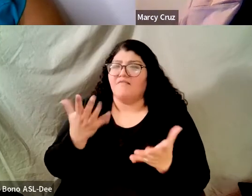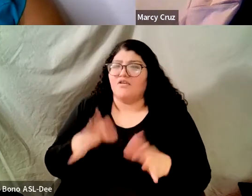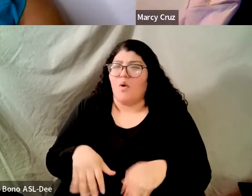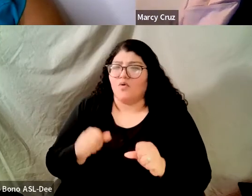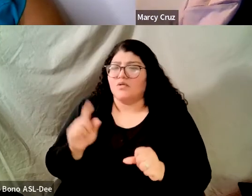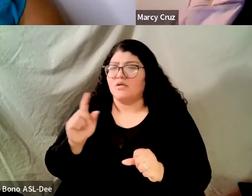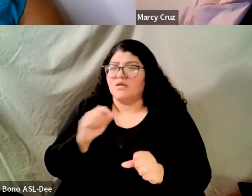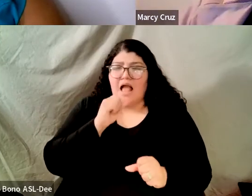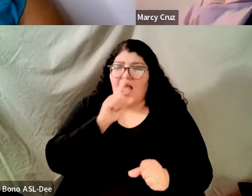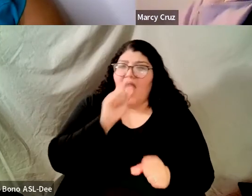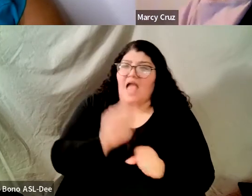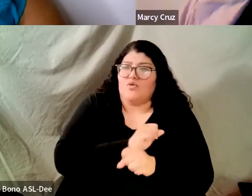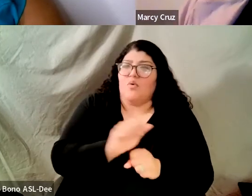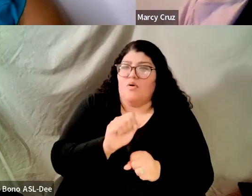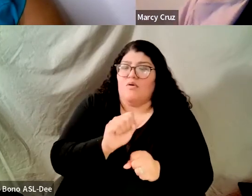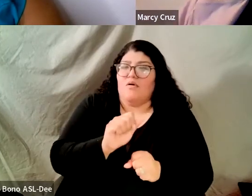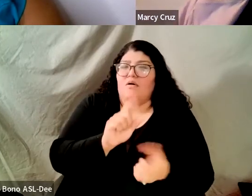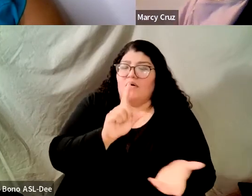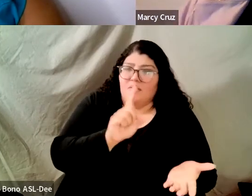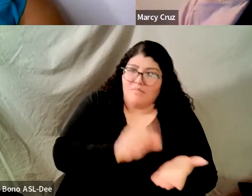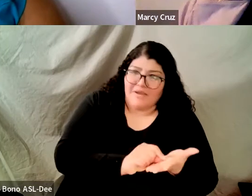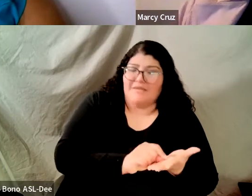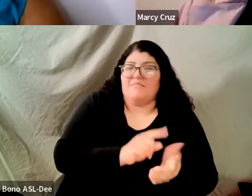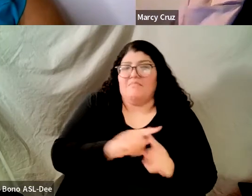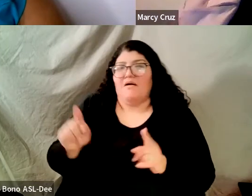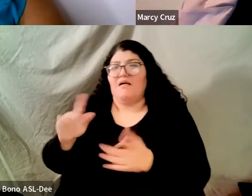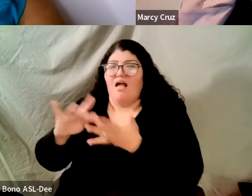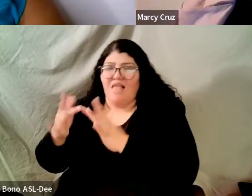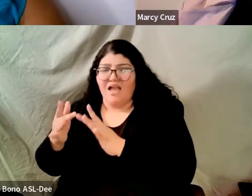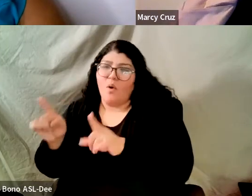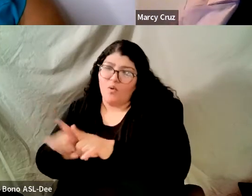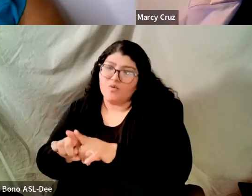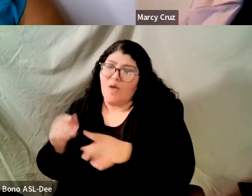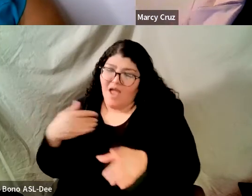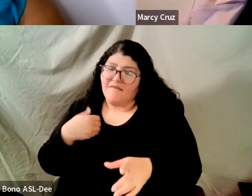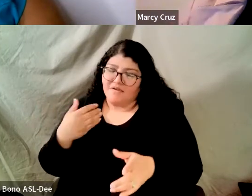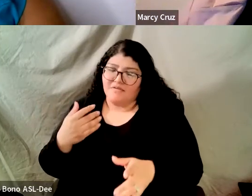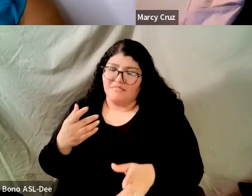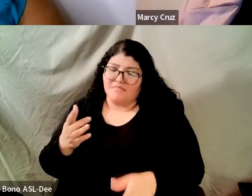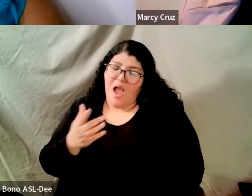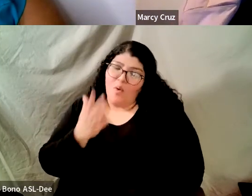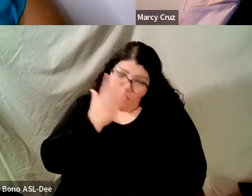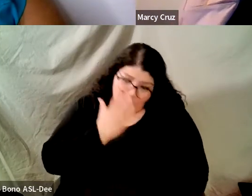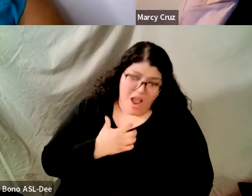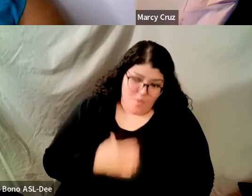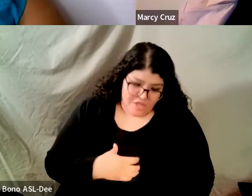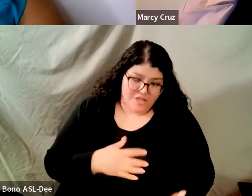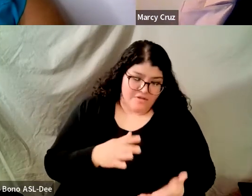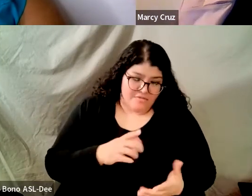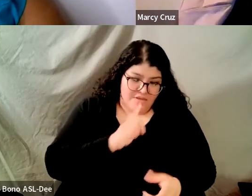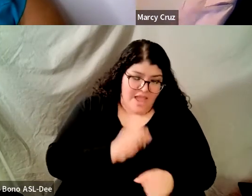done them in print. I wish I would have. And usually I think mine was about, I want to say like 25 pages.